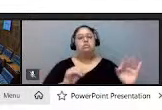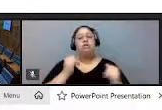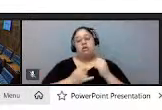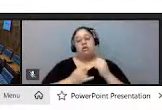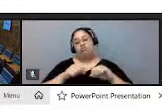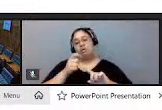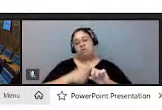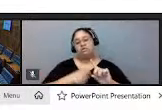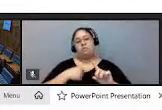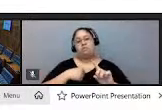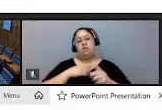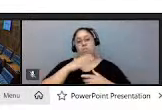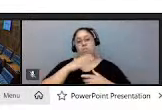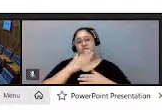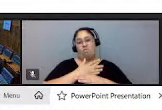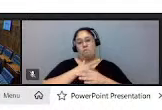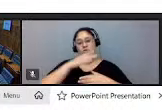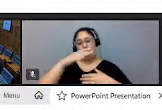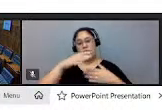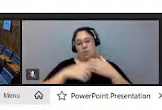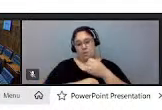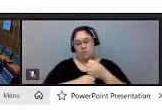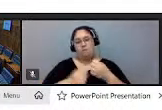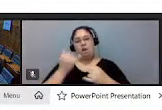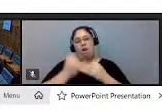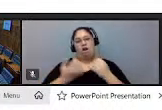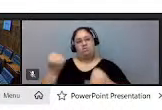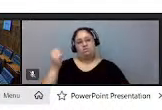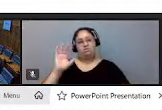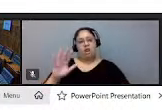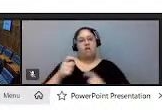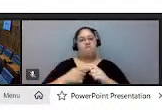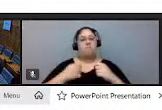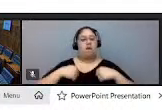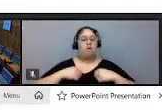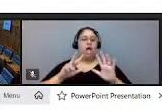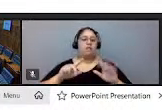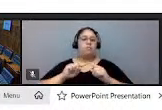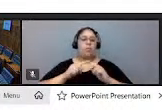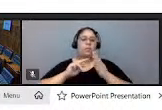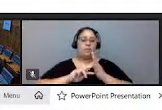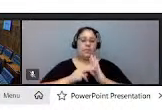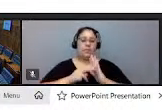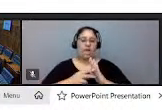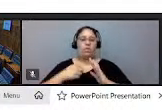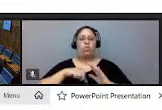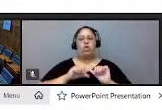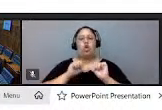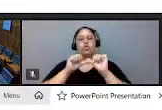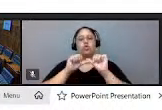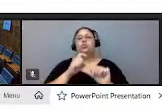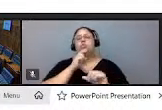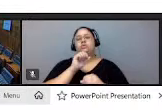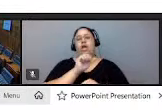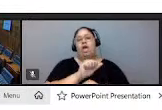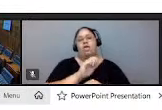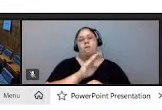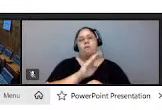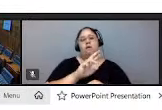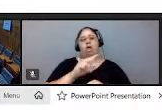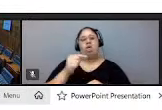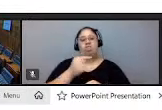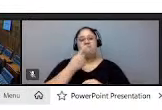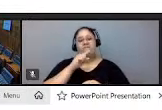to concluding on the uh last slide of the eight-point plan is then the continued use of airth for